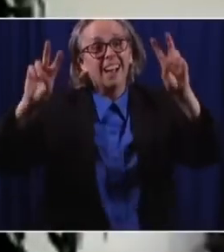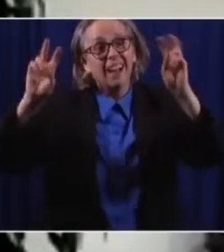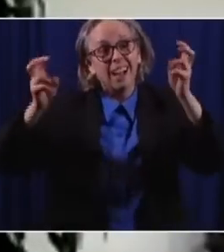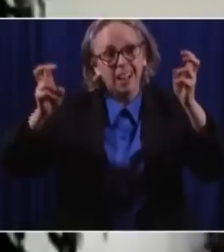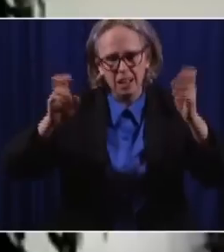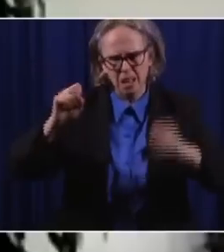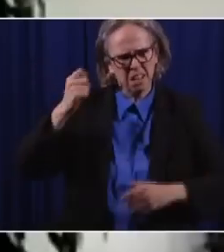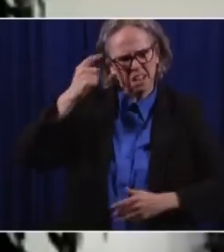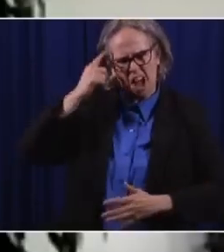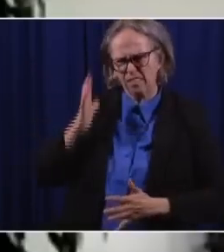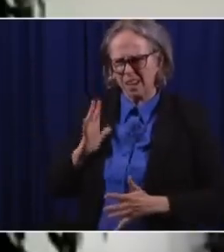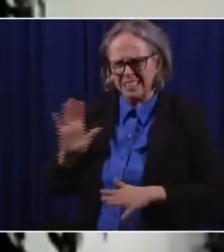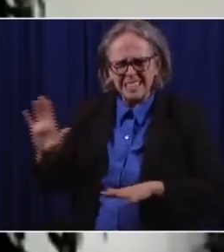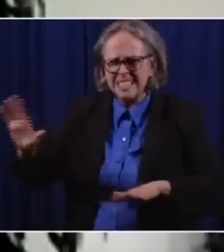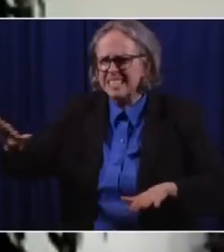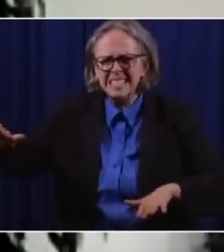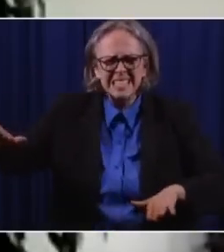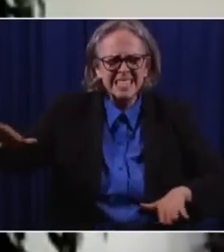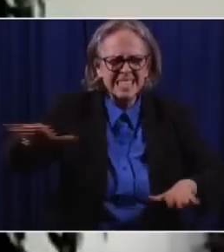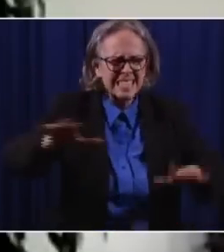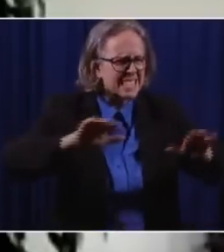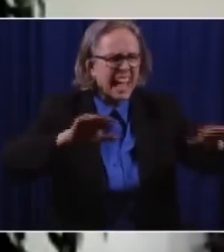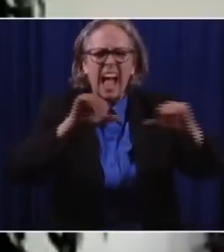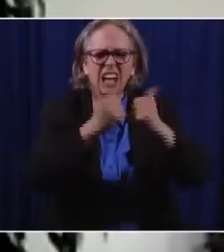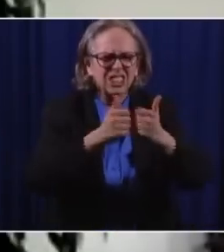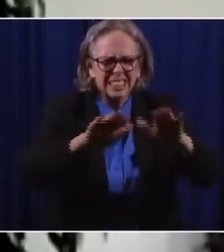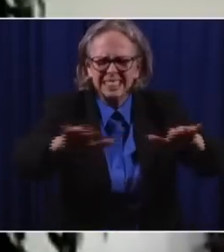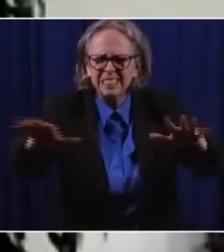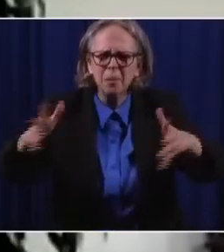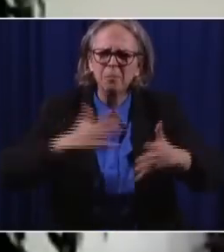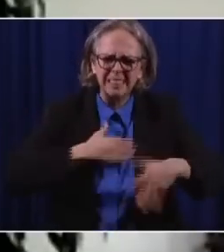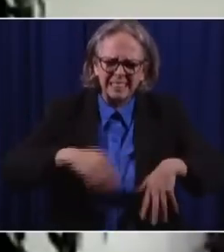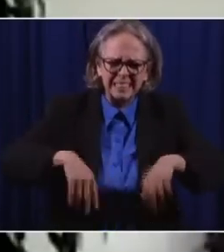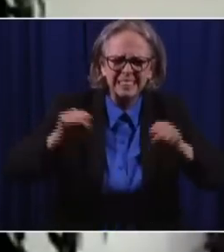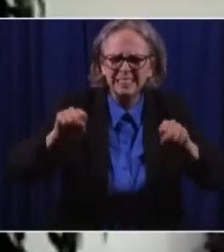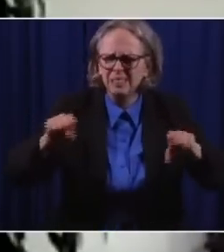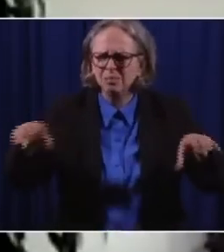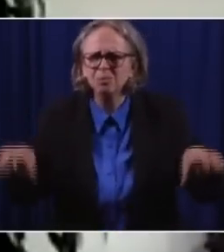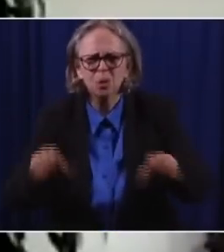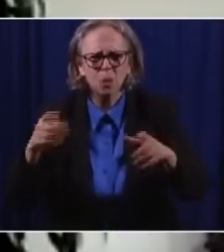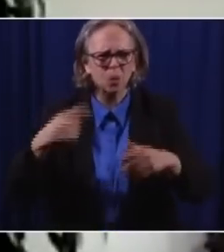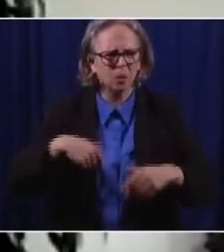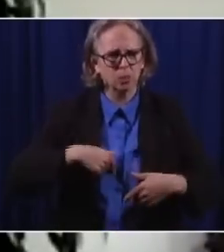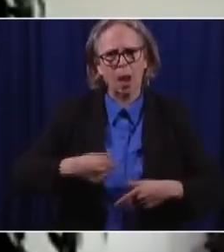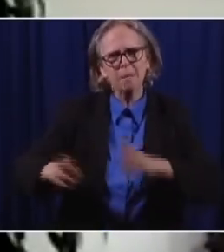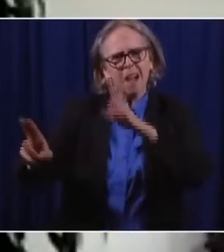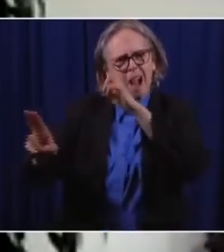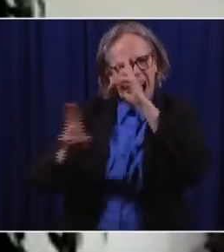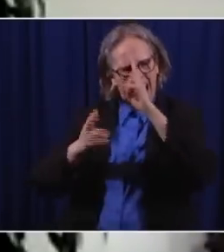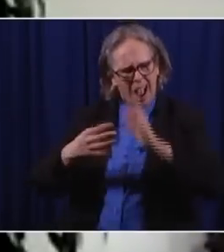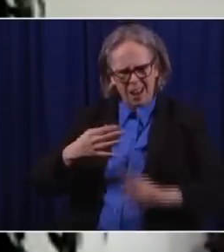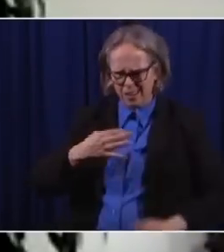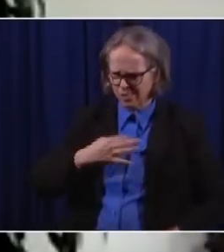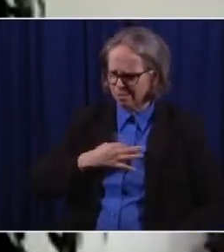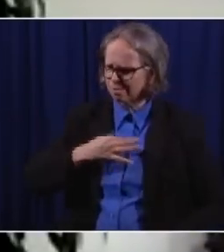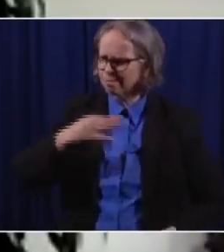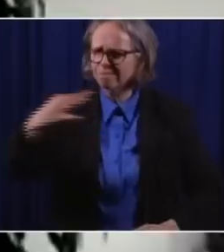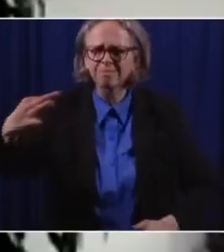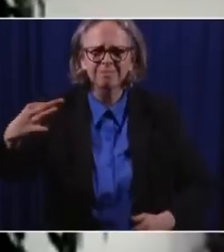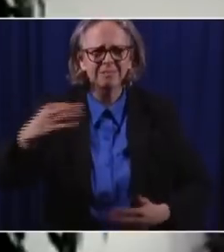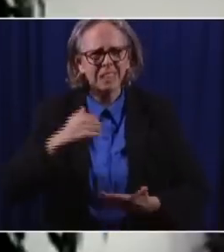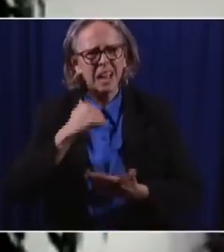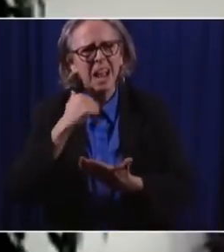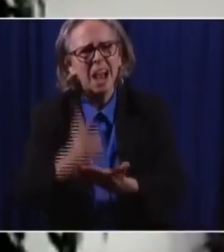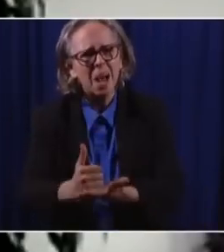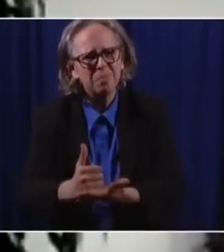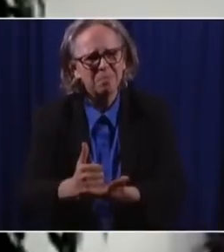to step up where we can, and I am so honored to be able to help. I look forward to joining the pandemic team already on the